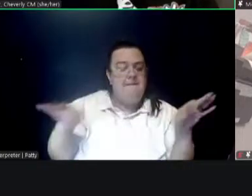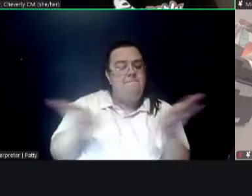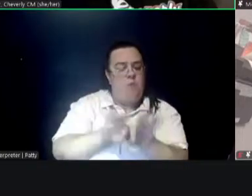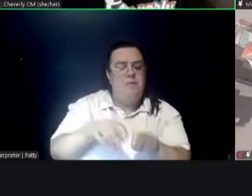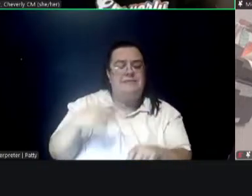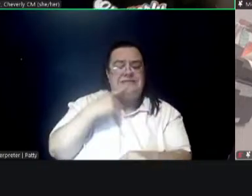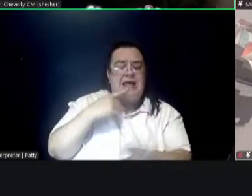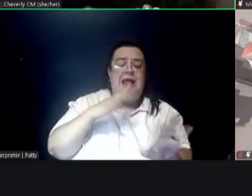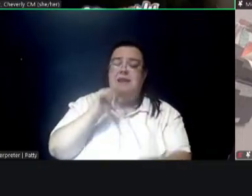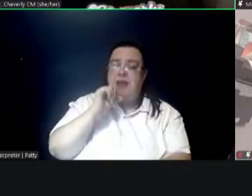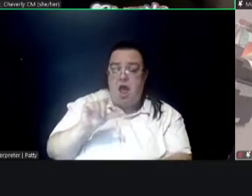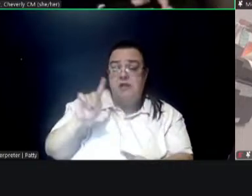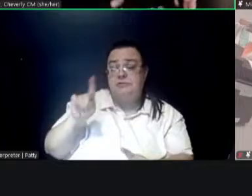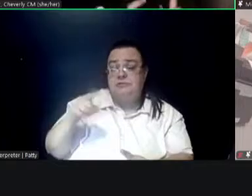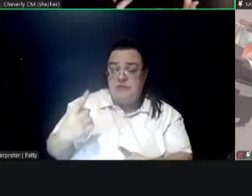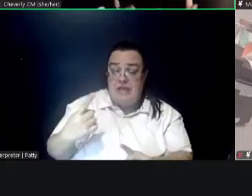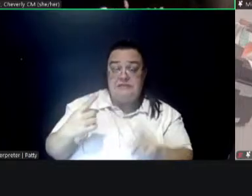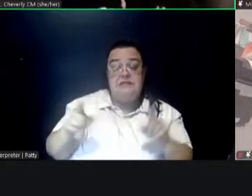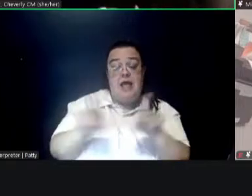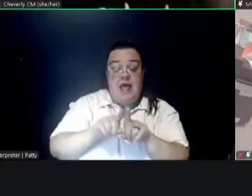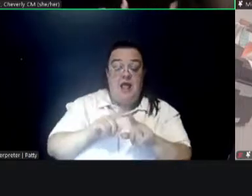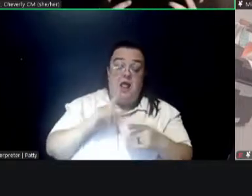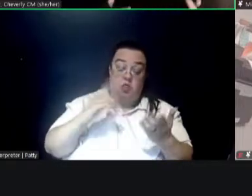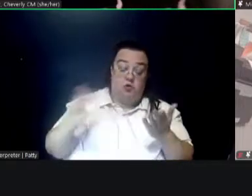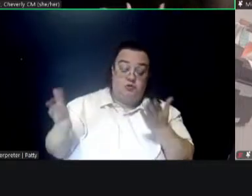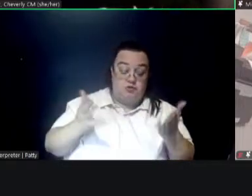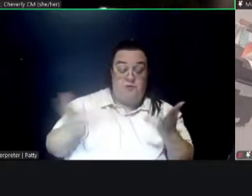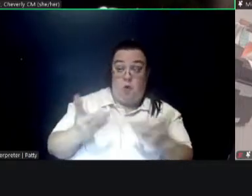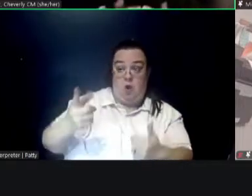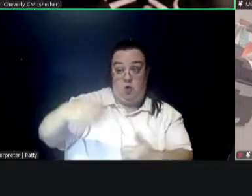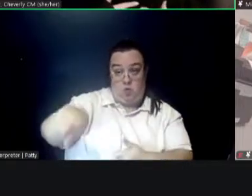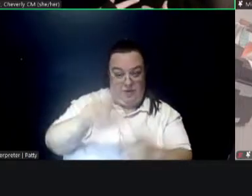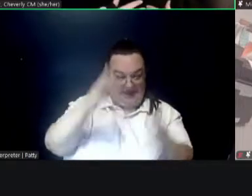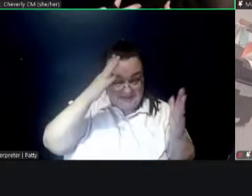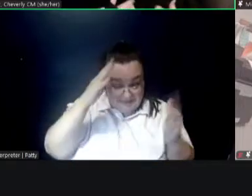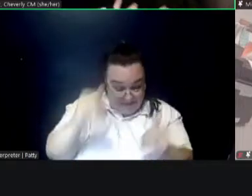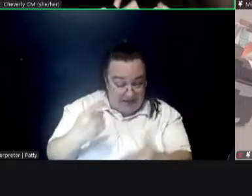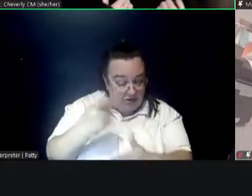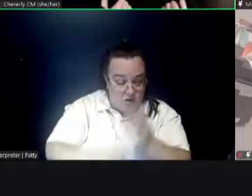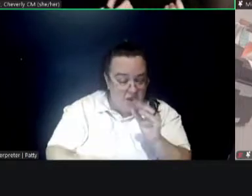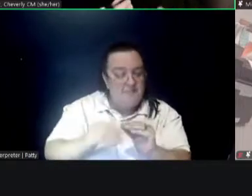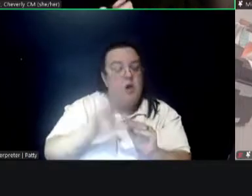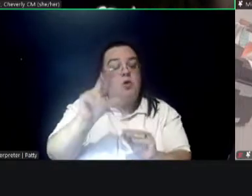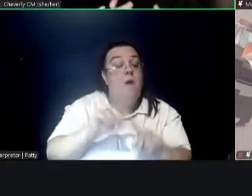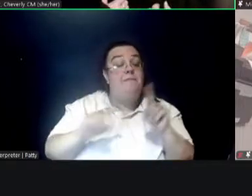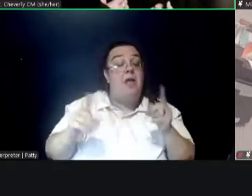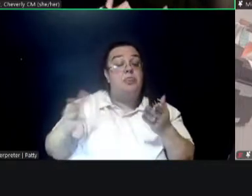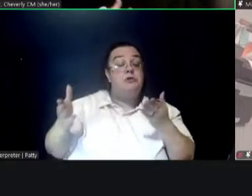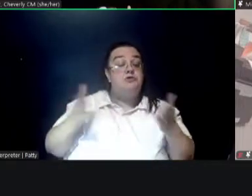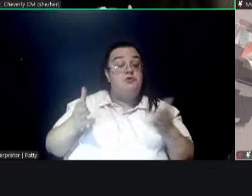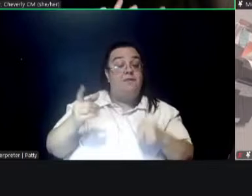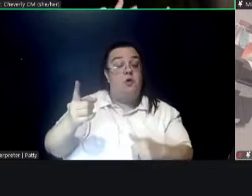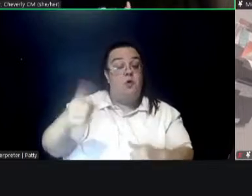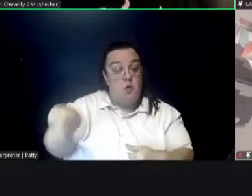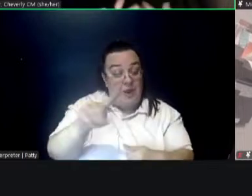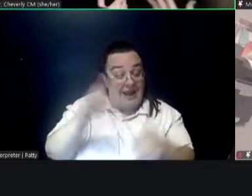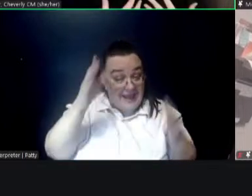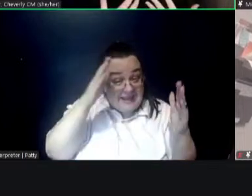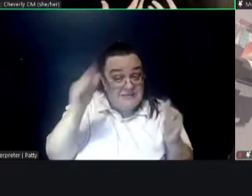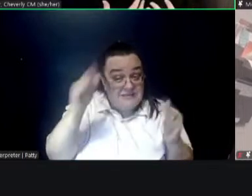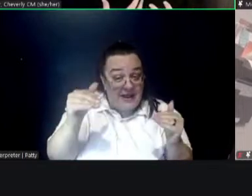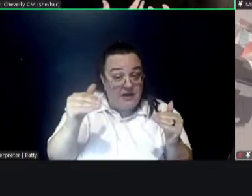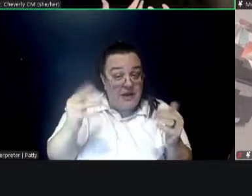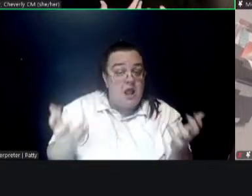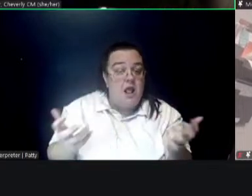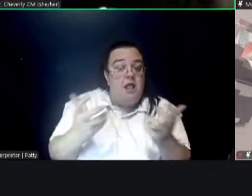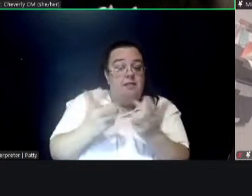as the services that you expect cost more, but that the services you expect combined with the values